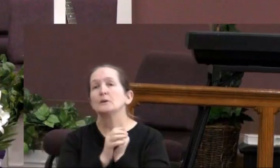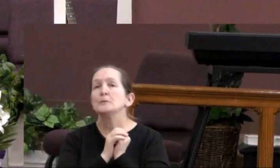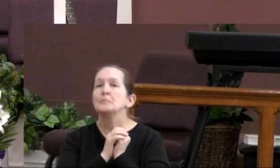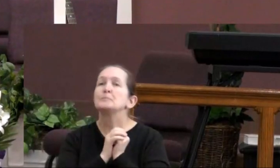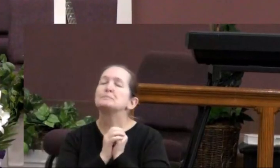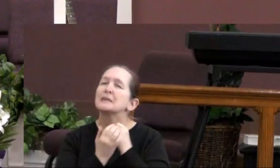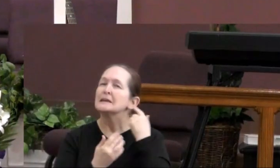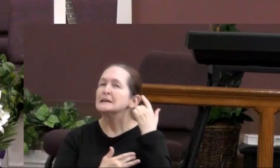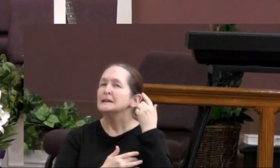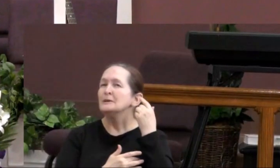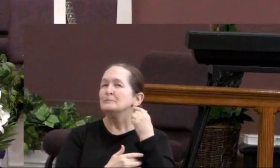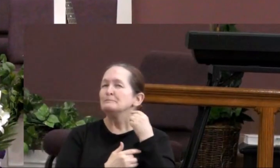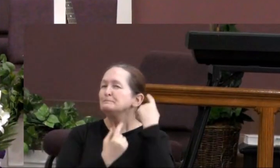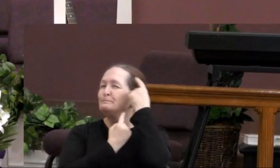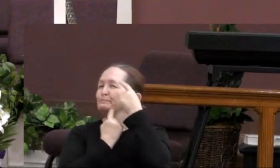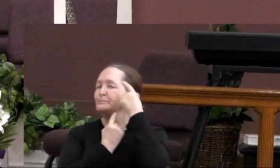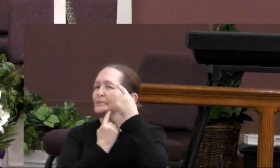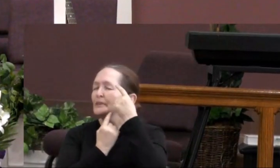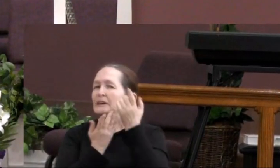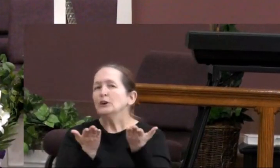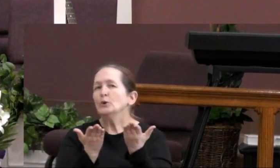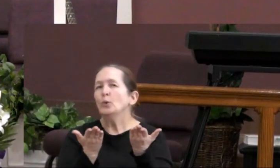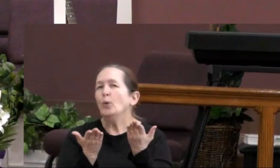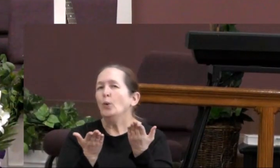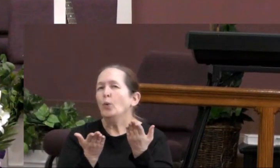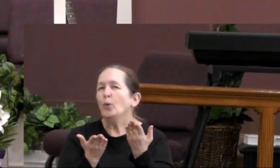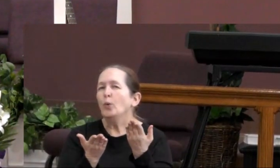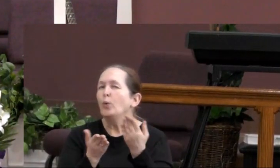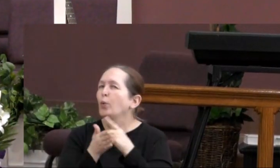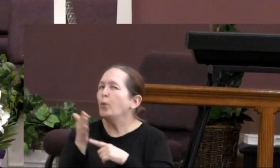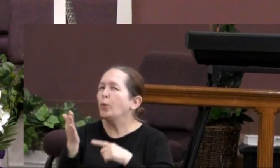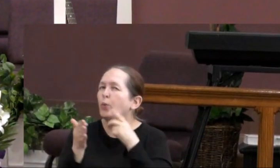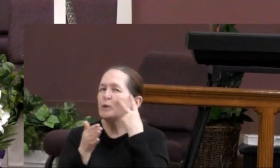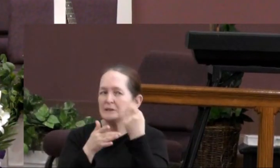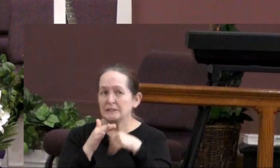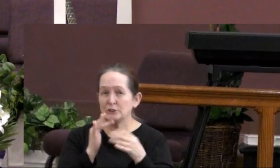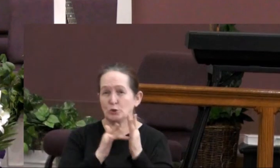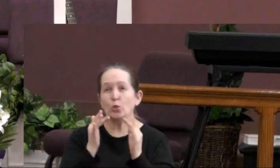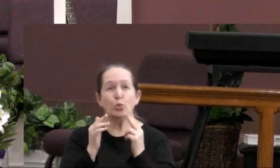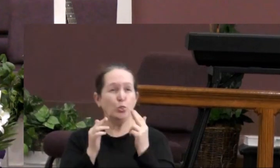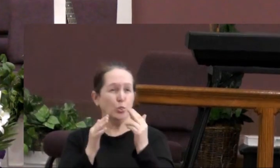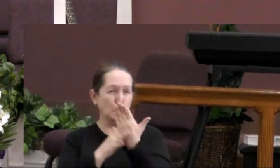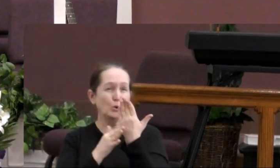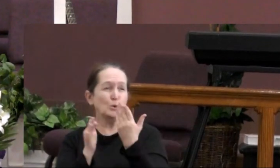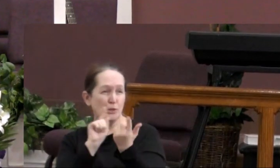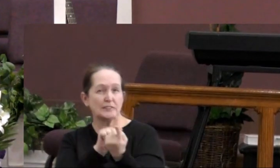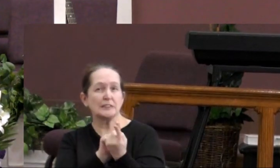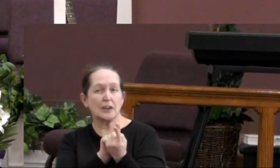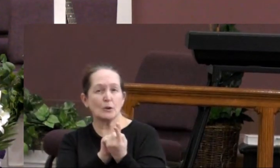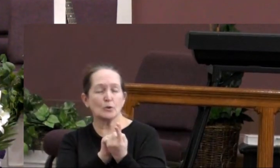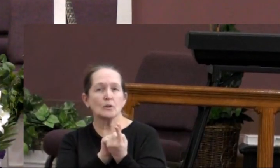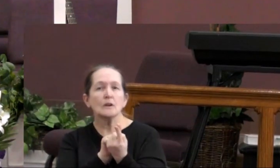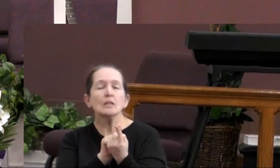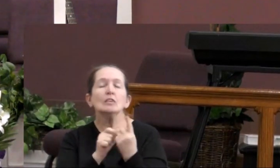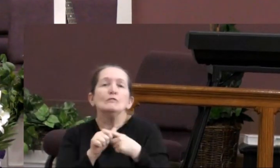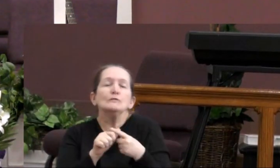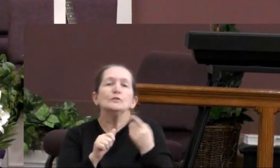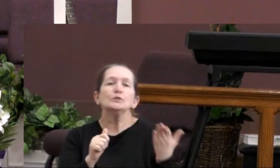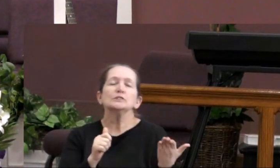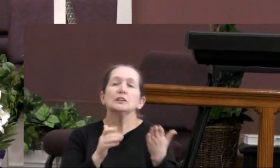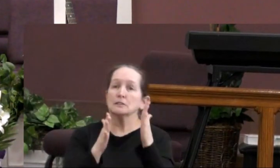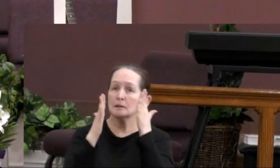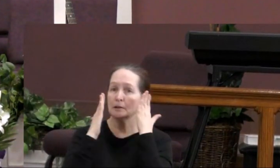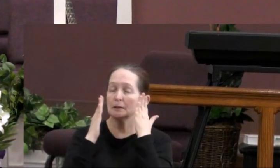Let's consider here what we see in Jesus through this encounter. The first thing I call